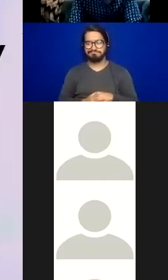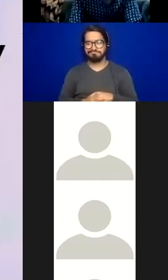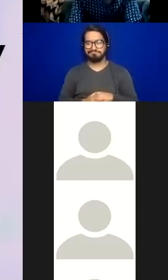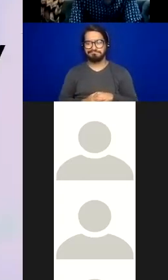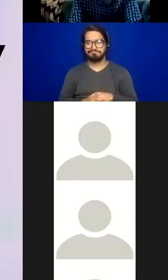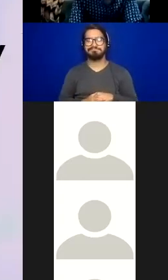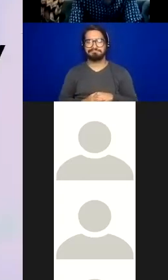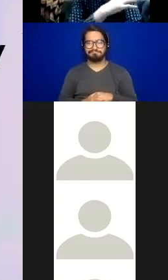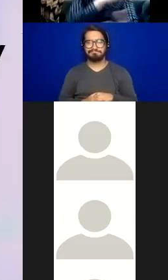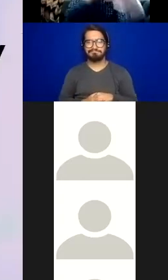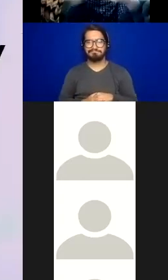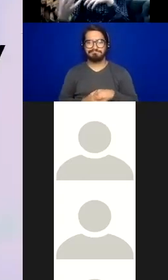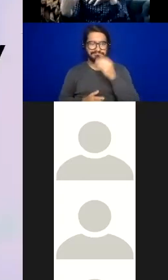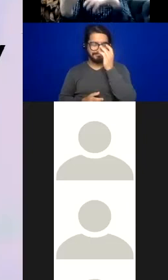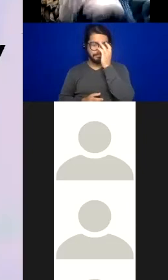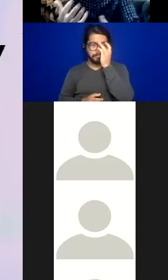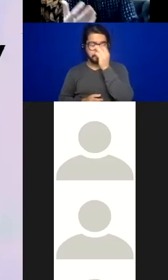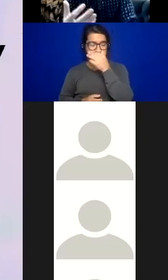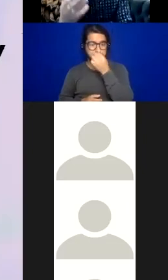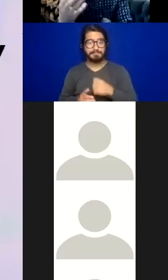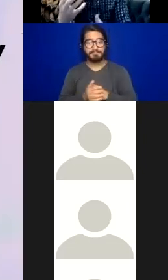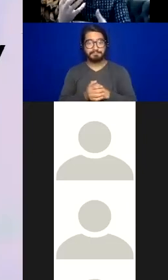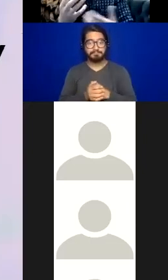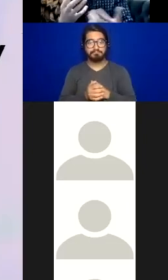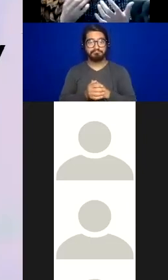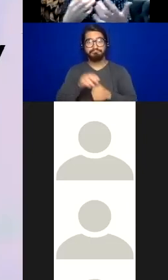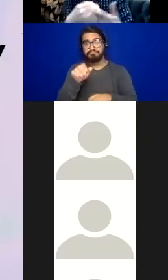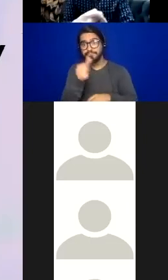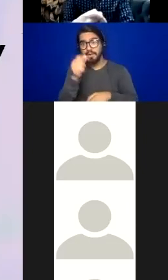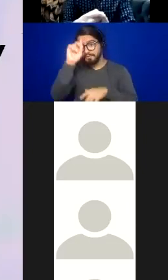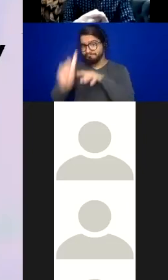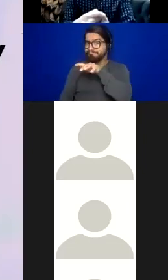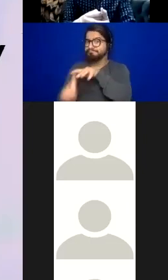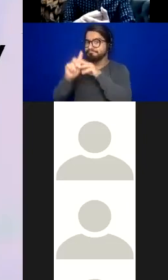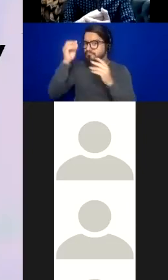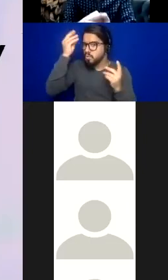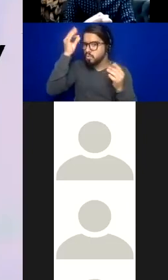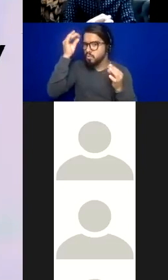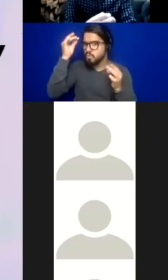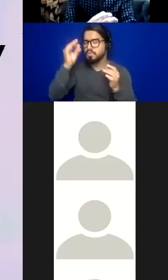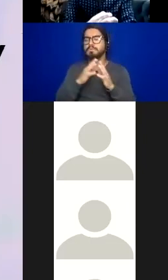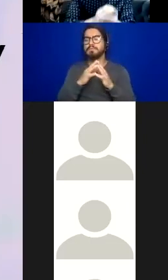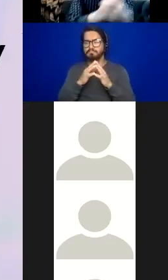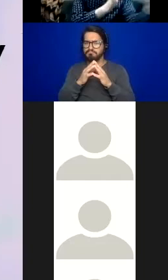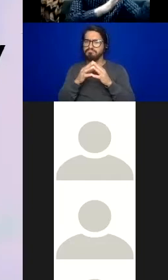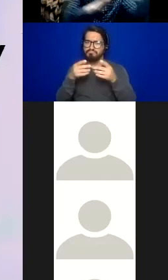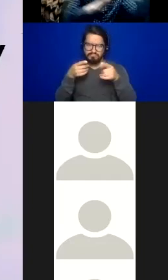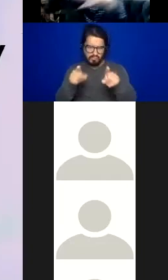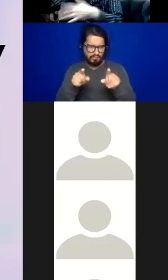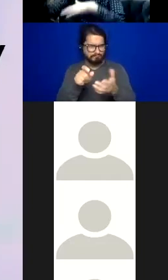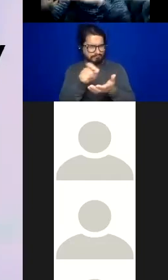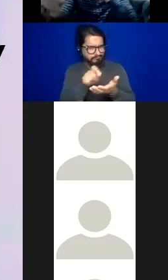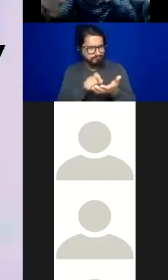And so the other thing I thought about doing this work and seeing just how sort of arbitrary it was and how the